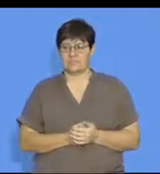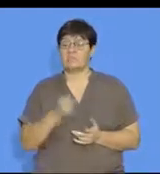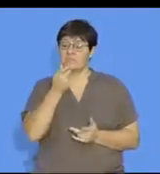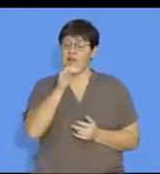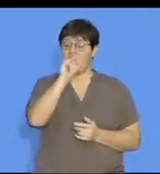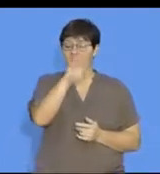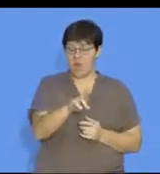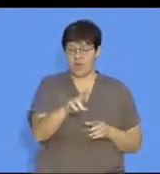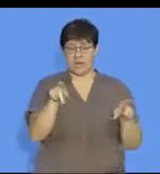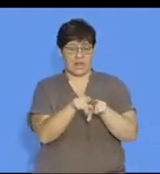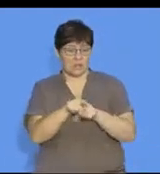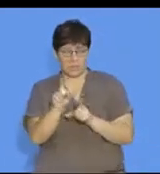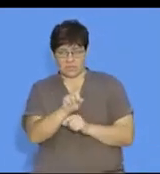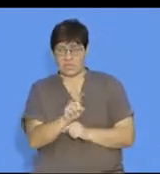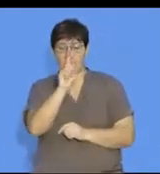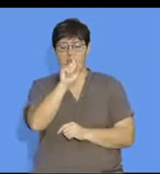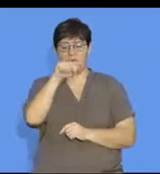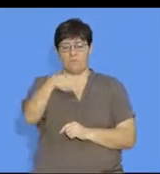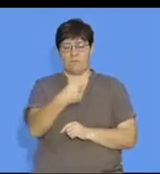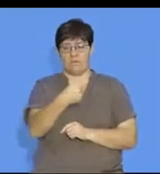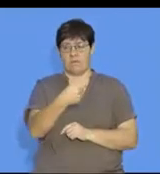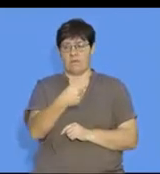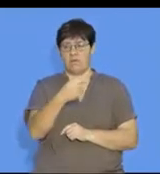of the battery in this case is equals to